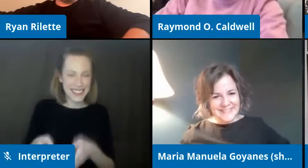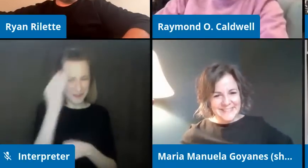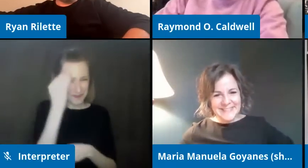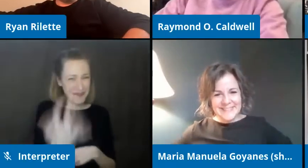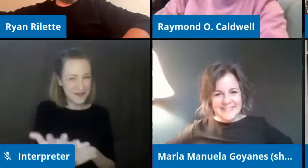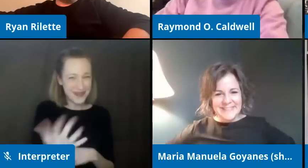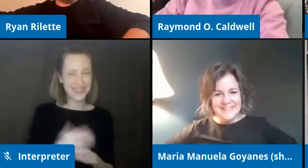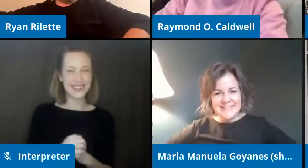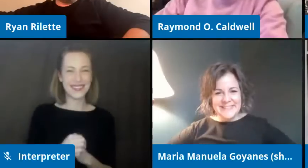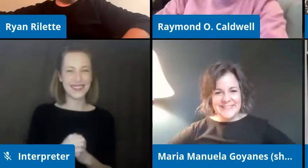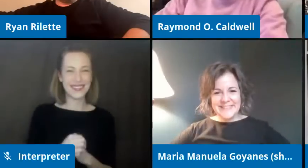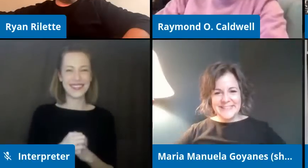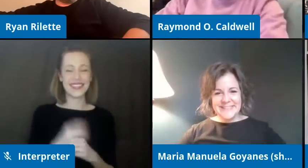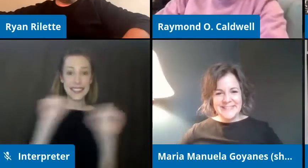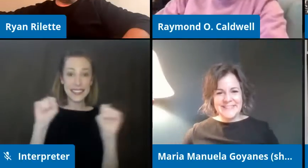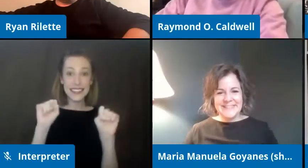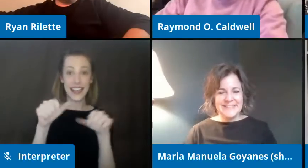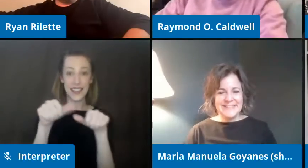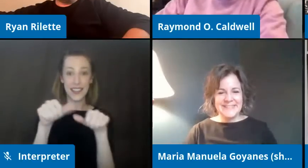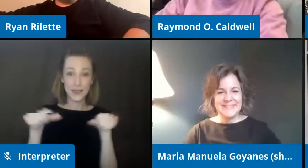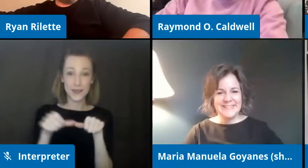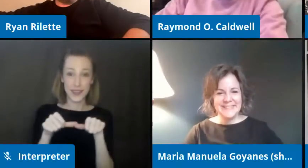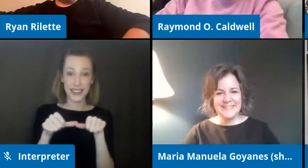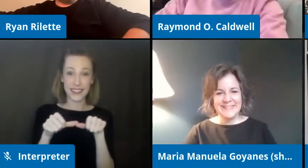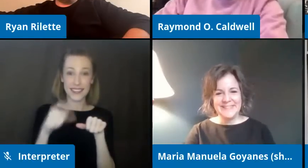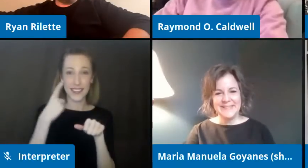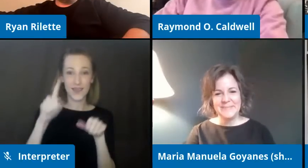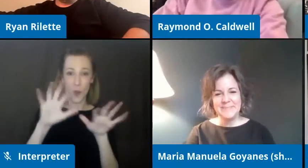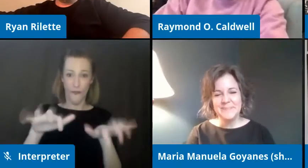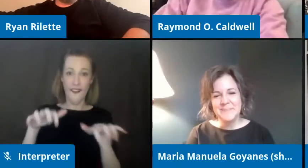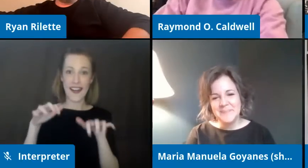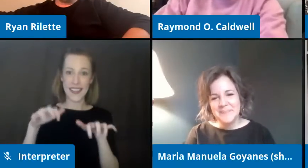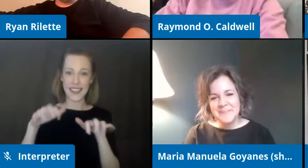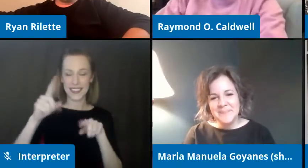this is a safe space for audiences of all ages,